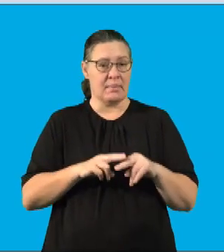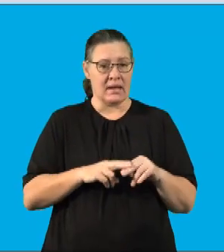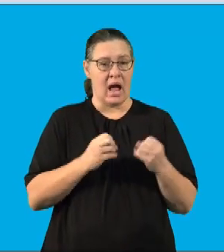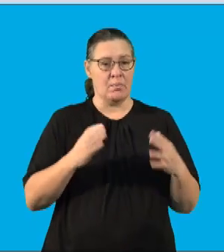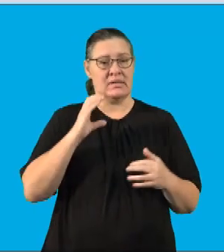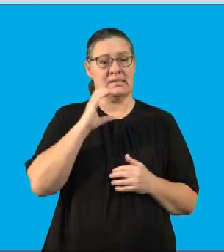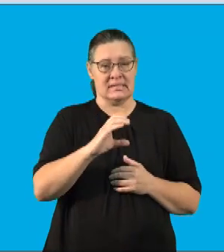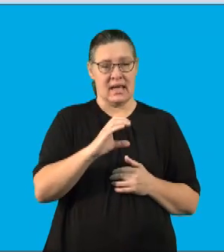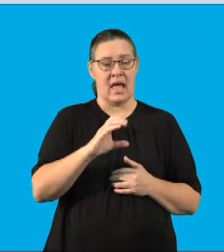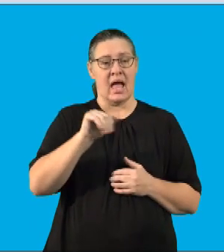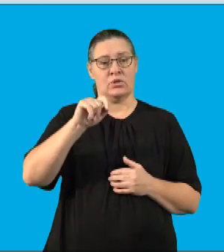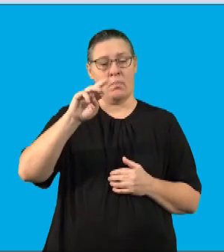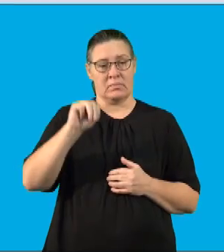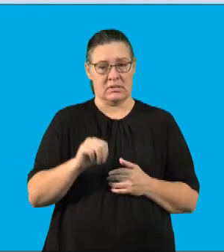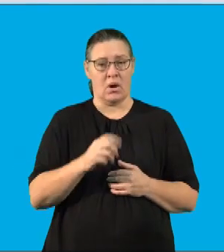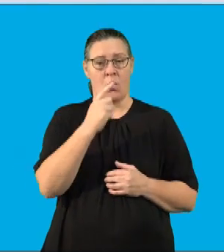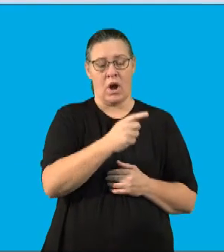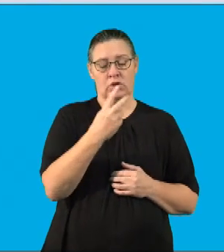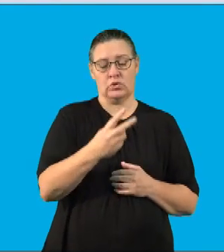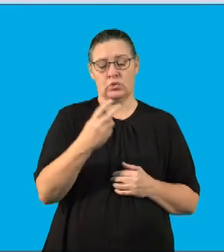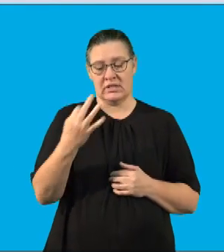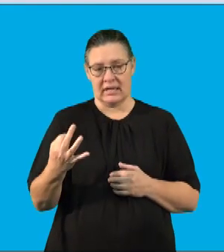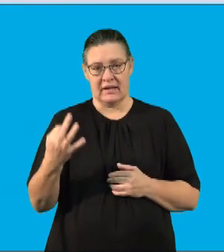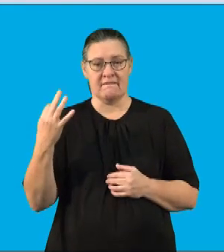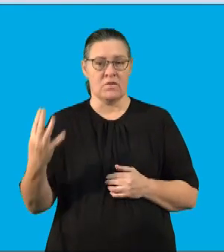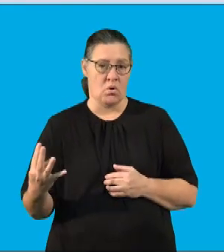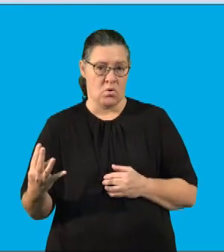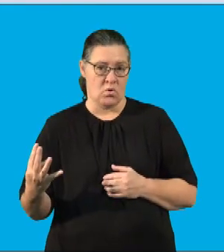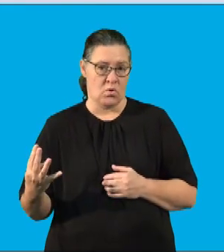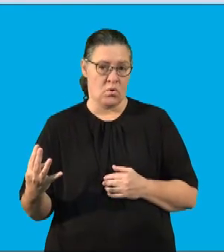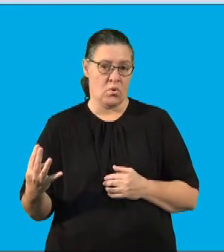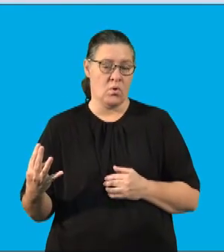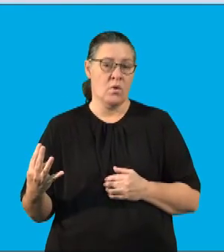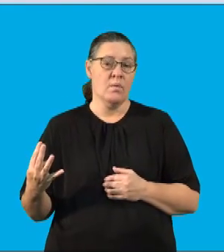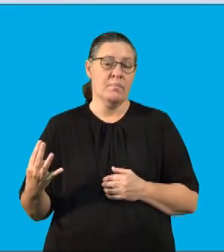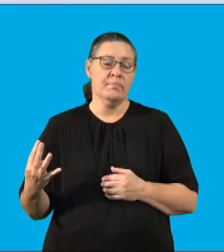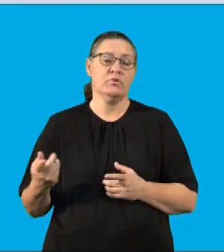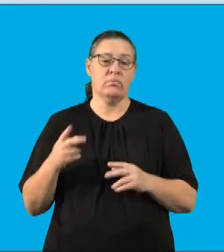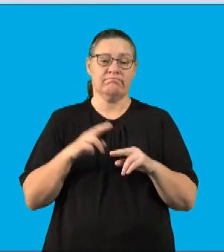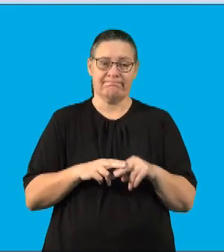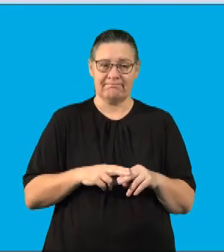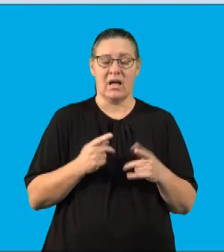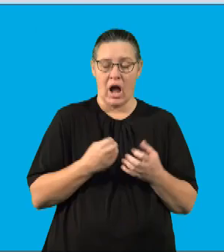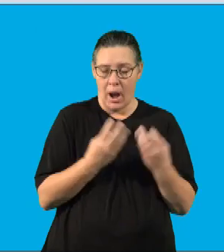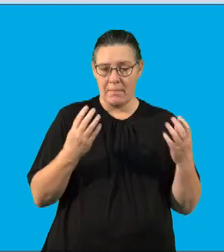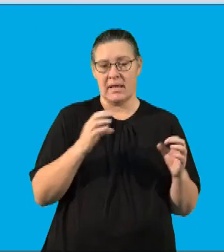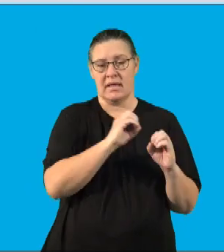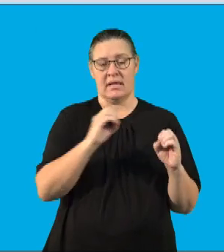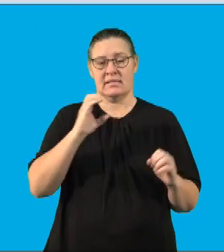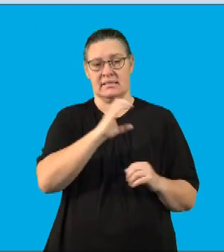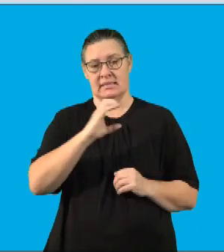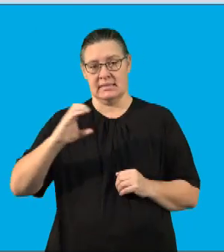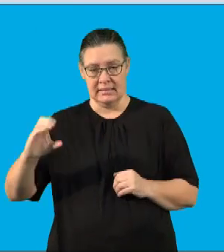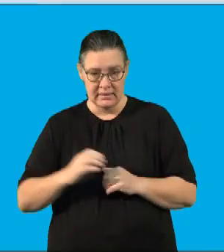the number of carbon atoms, as we can see, 1, 2, 3, and then 4. So the length of the carbon chain is determined by the number of